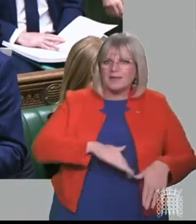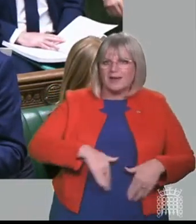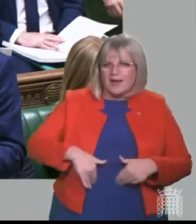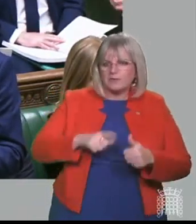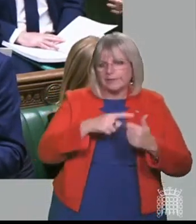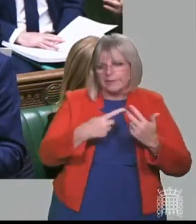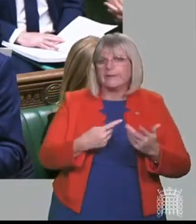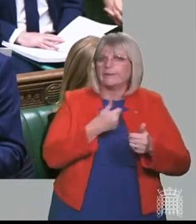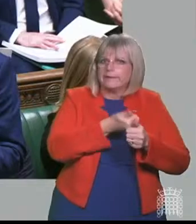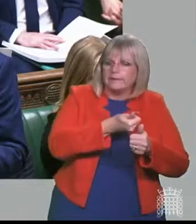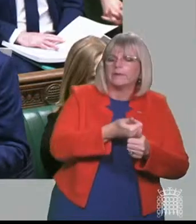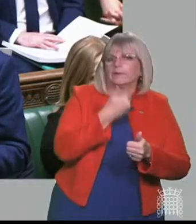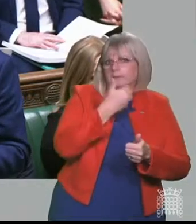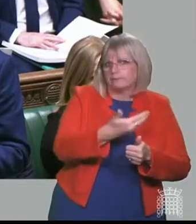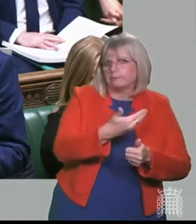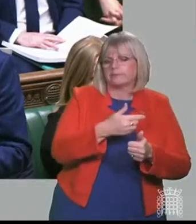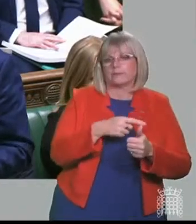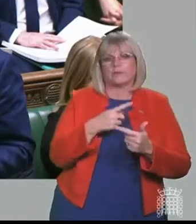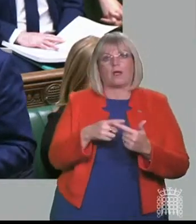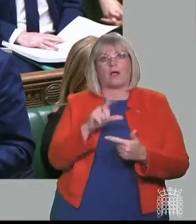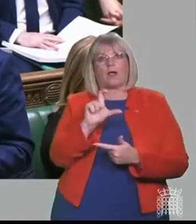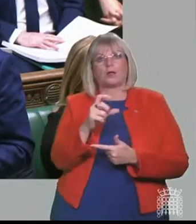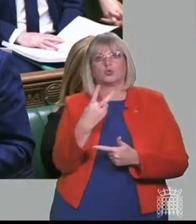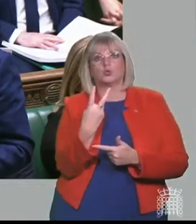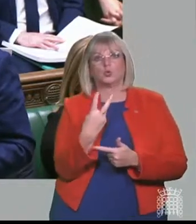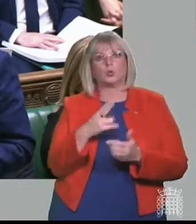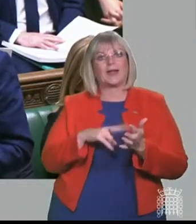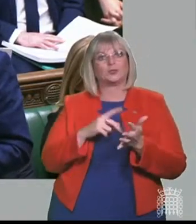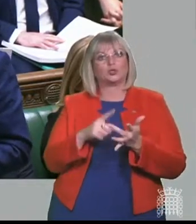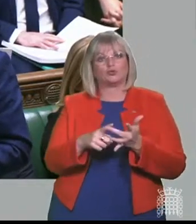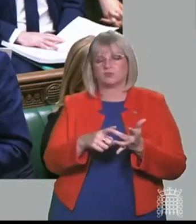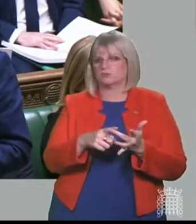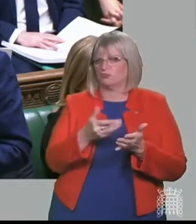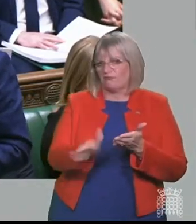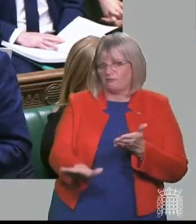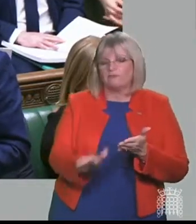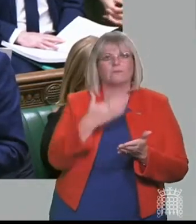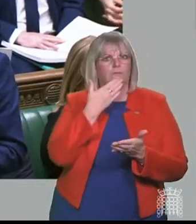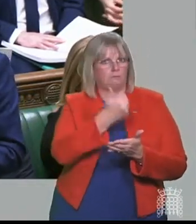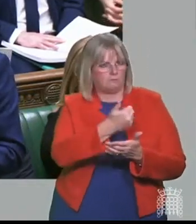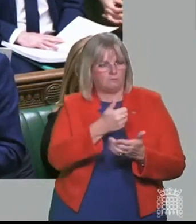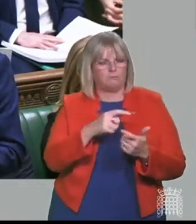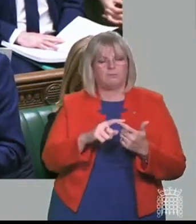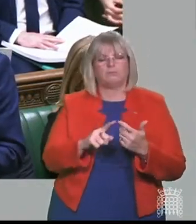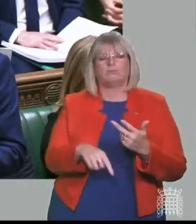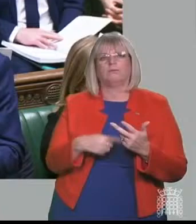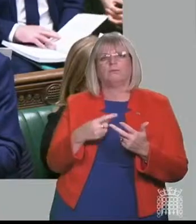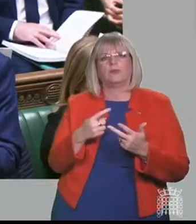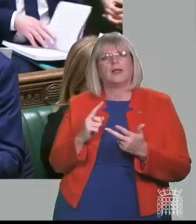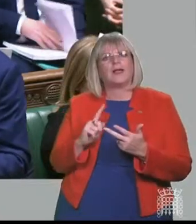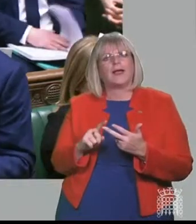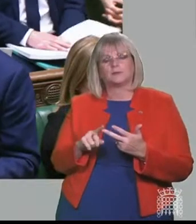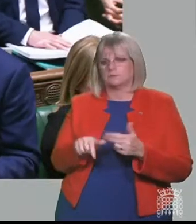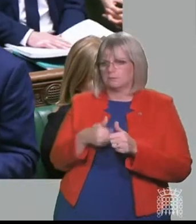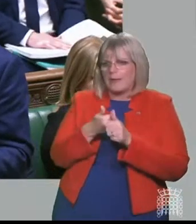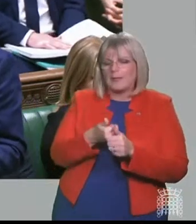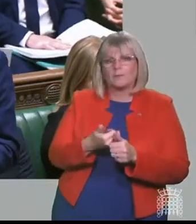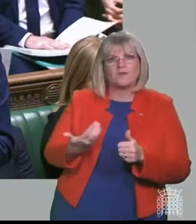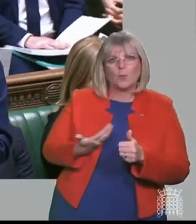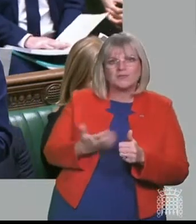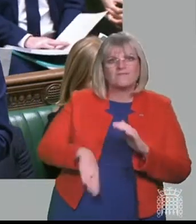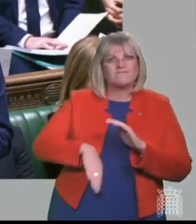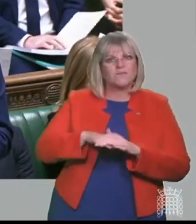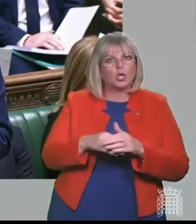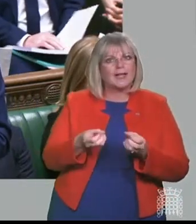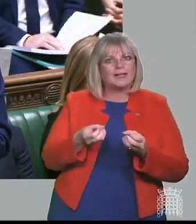2 abolition, and indeed one of the significant measures for business in terms of the full expensing and making that